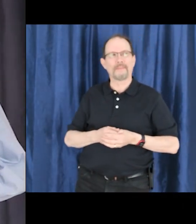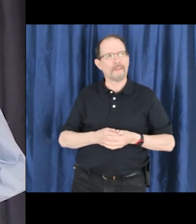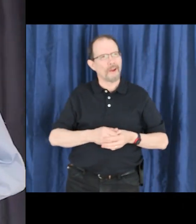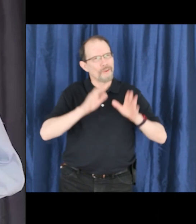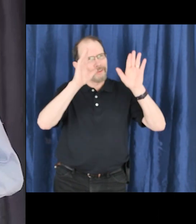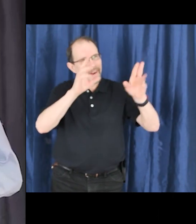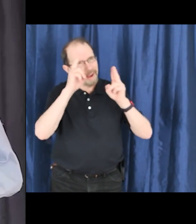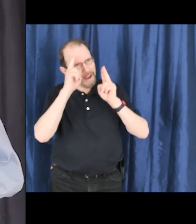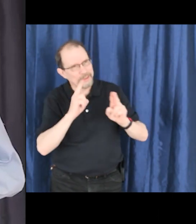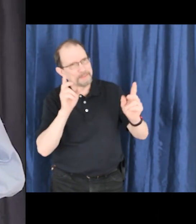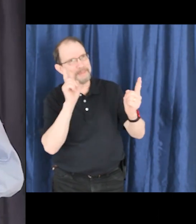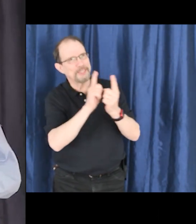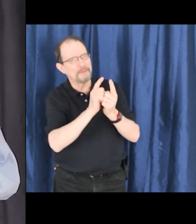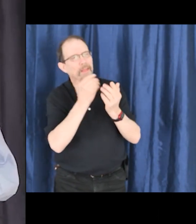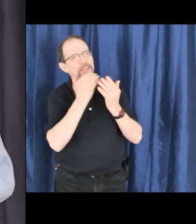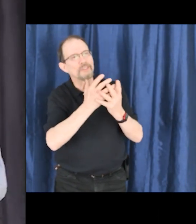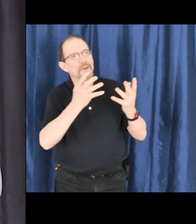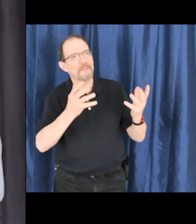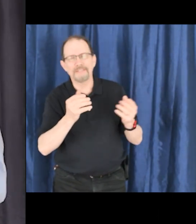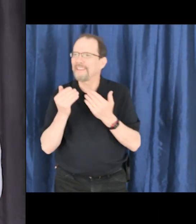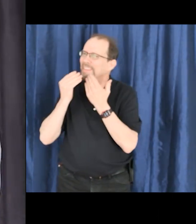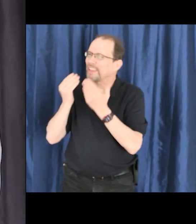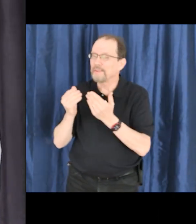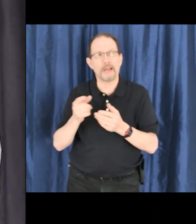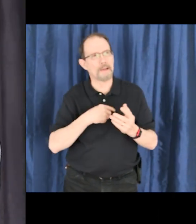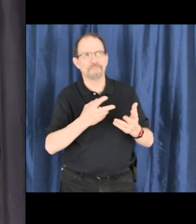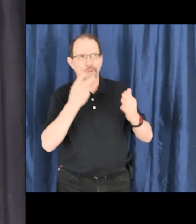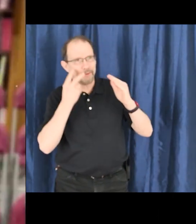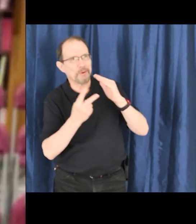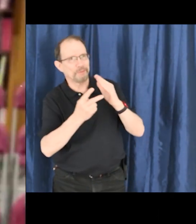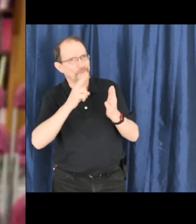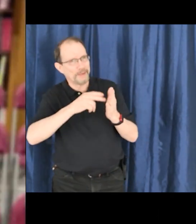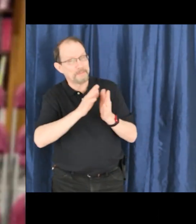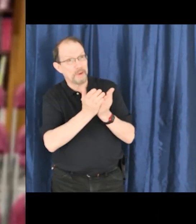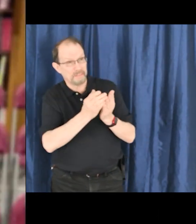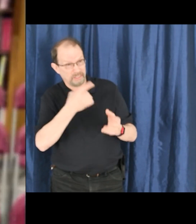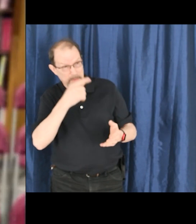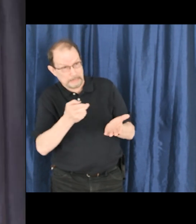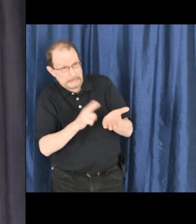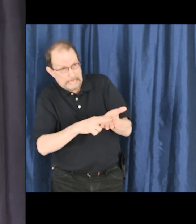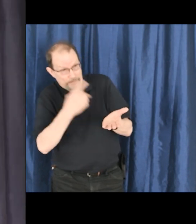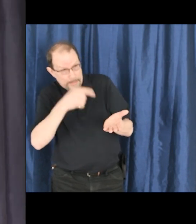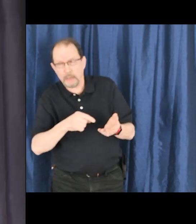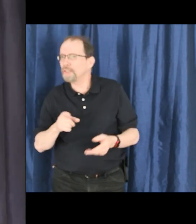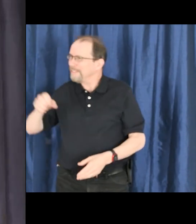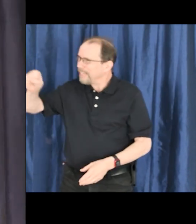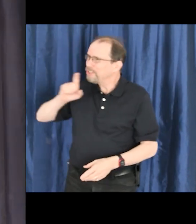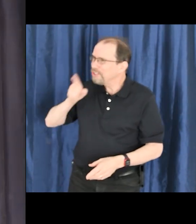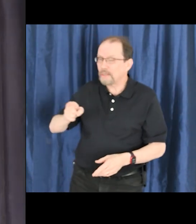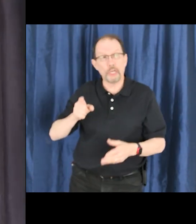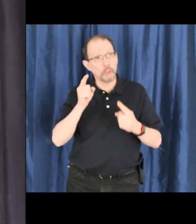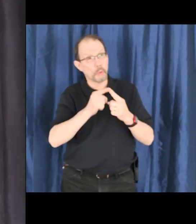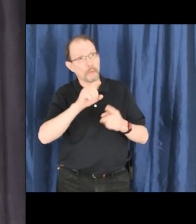Great honour to meet you Thank you so much Thank you I'm really looking forward to reading this book I wonder, could you sign it for me? Yeah, sure